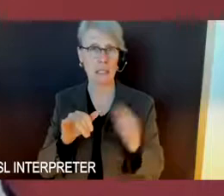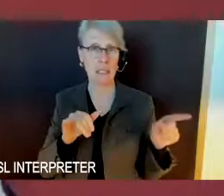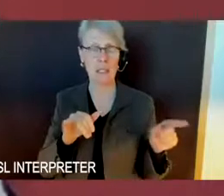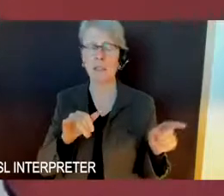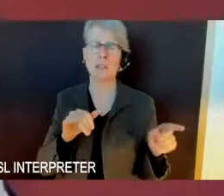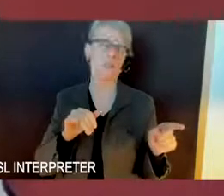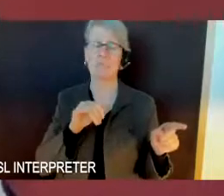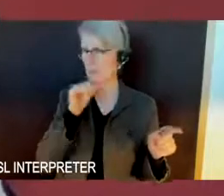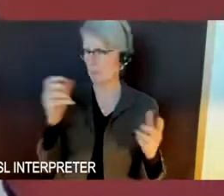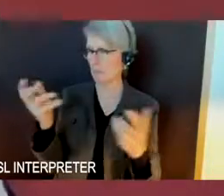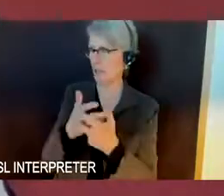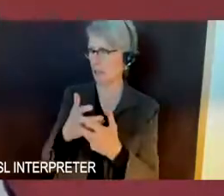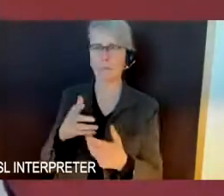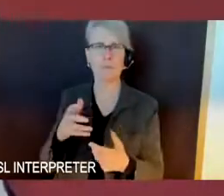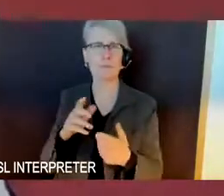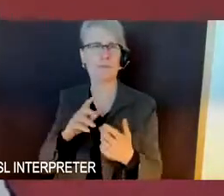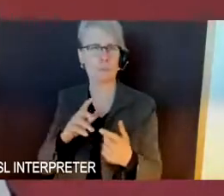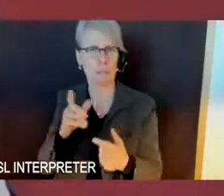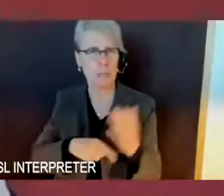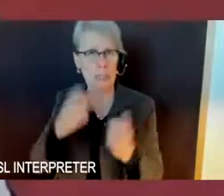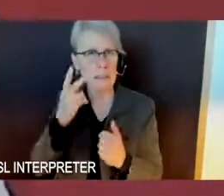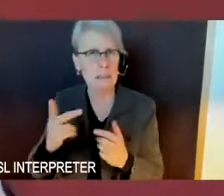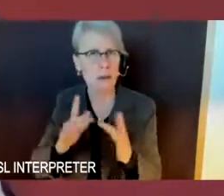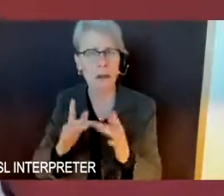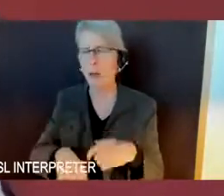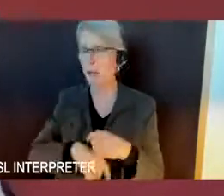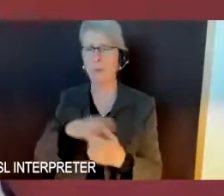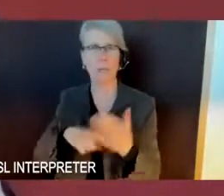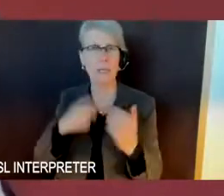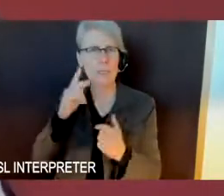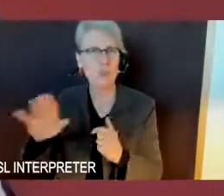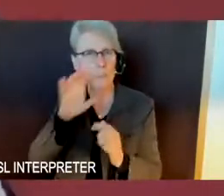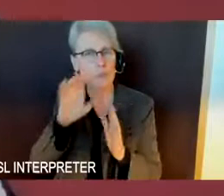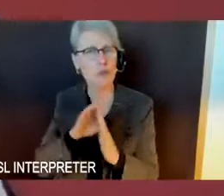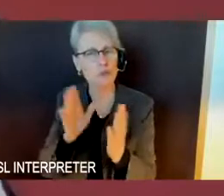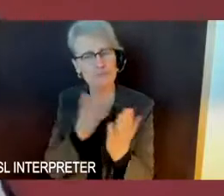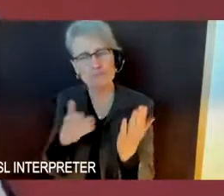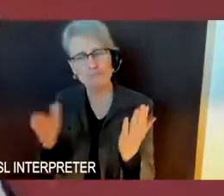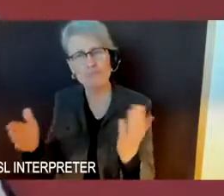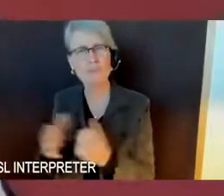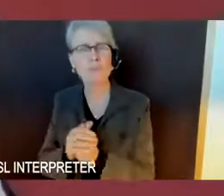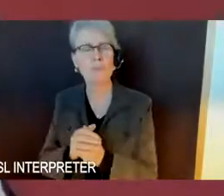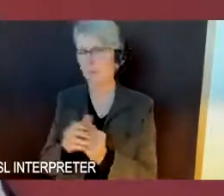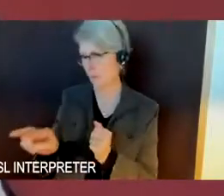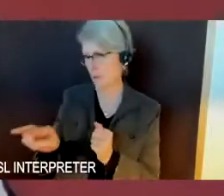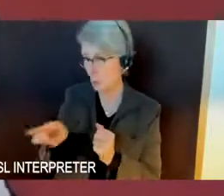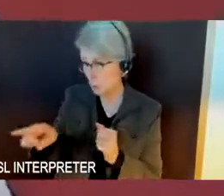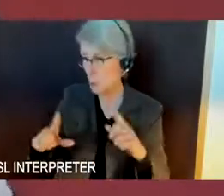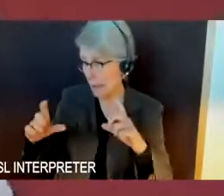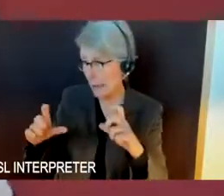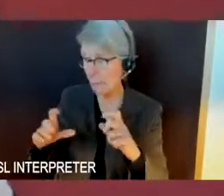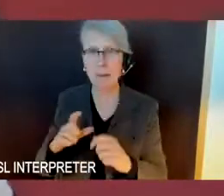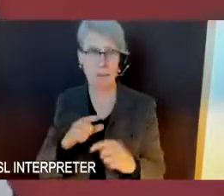I'm seeing online or in her portfolio or in that campaign that I saw. So how is it possible? Is there